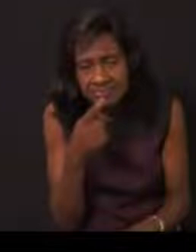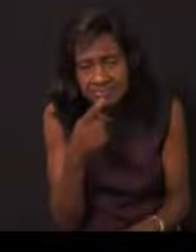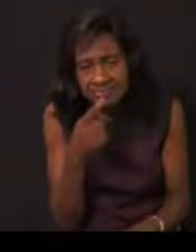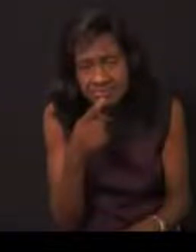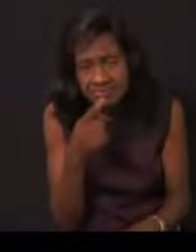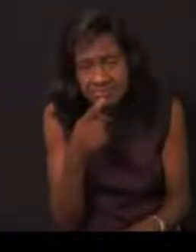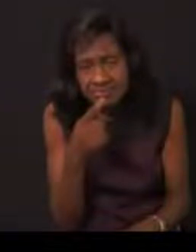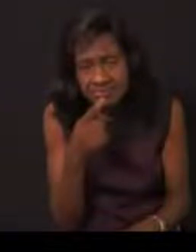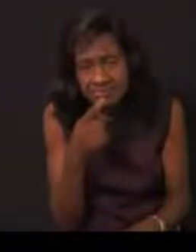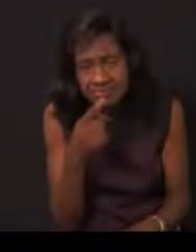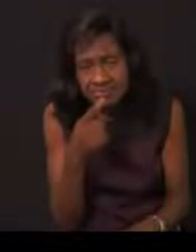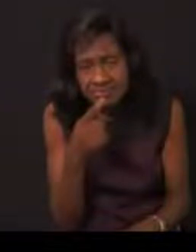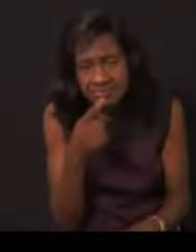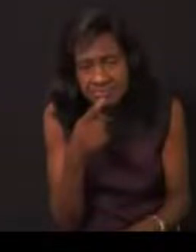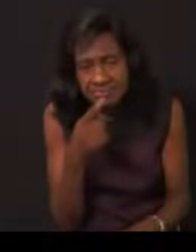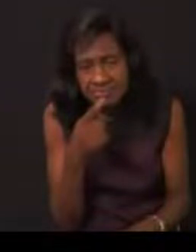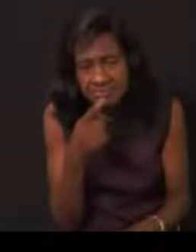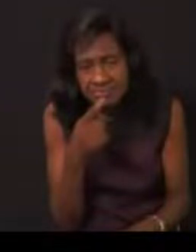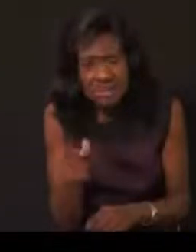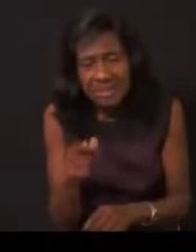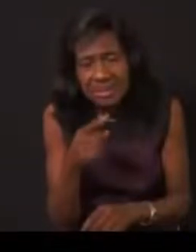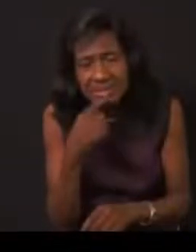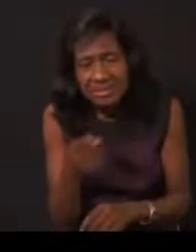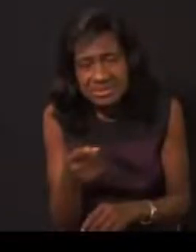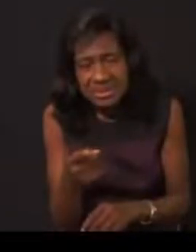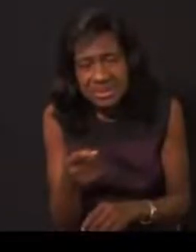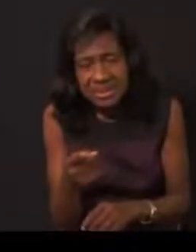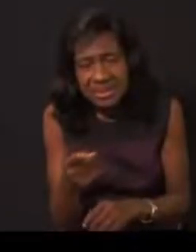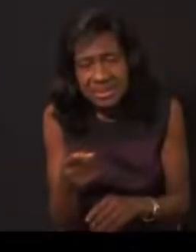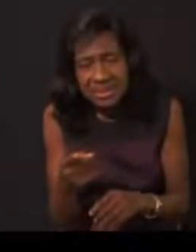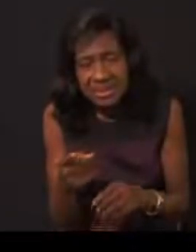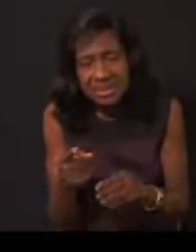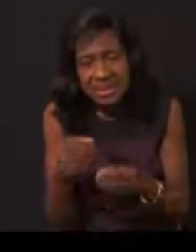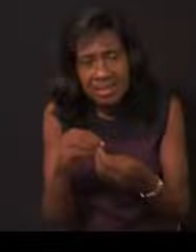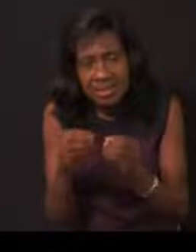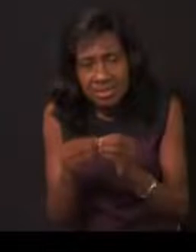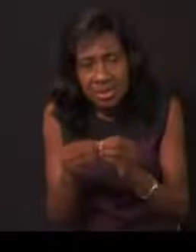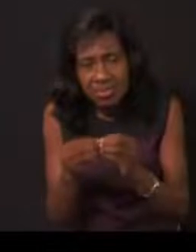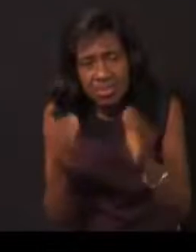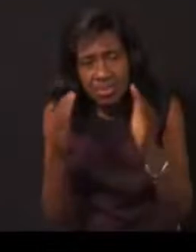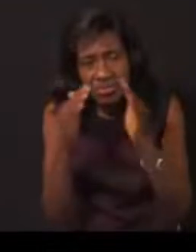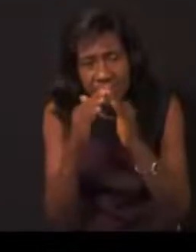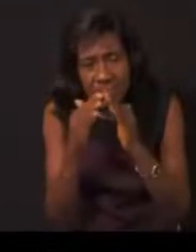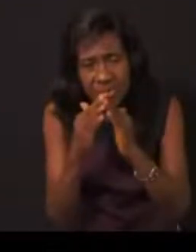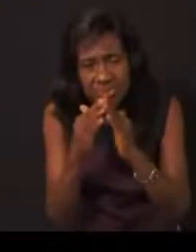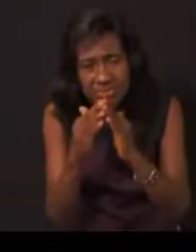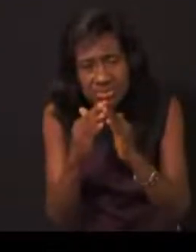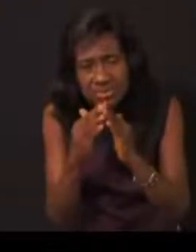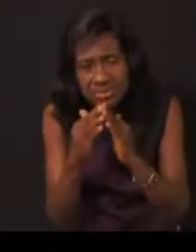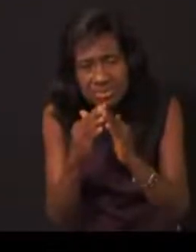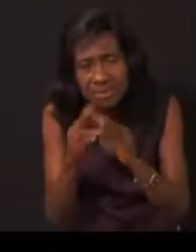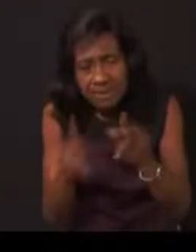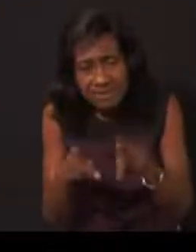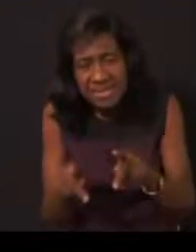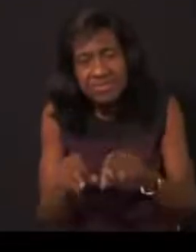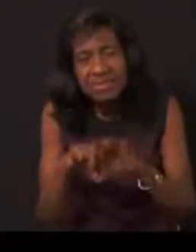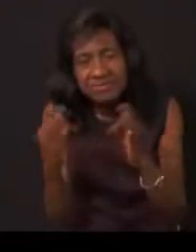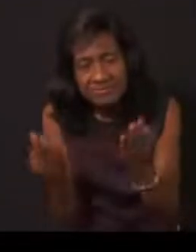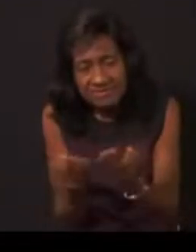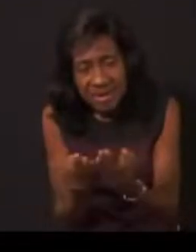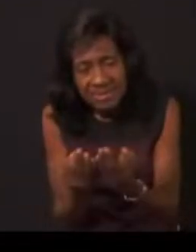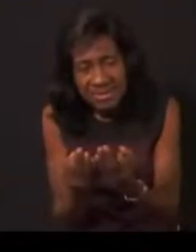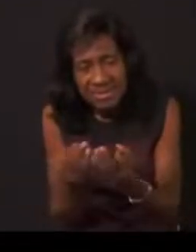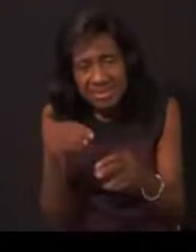provide you with specific numbers of the amount of household and individuals per household that are actually in isolation. And